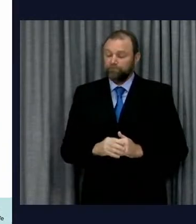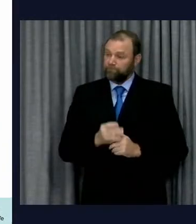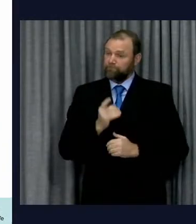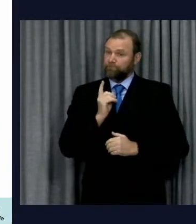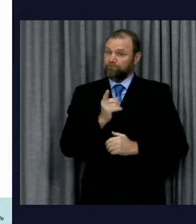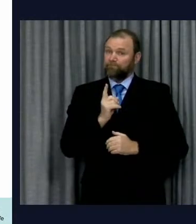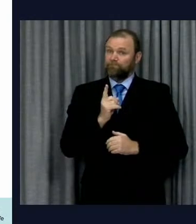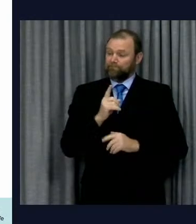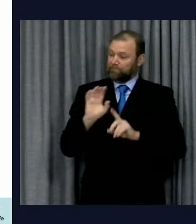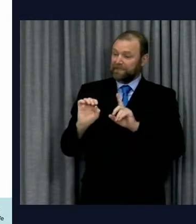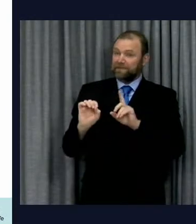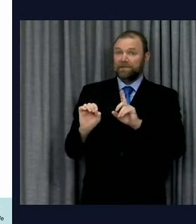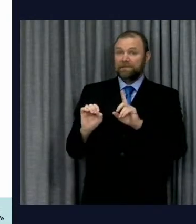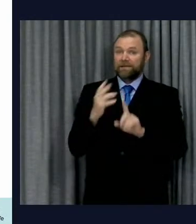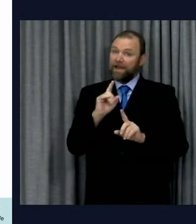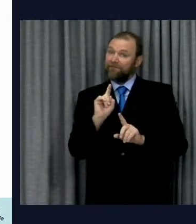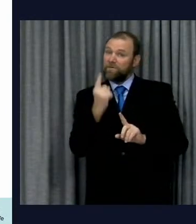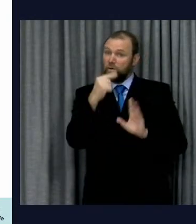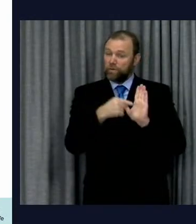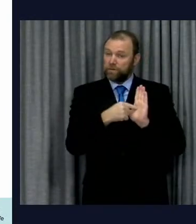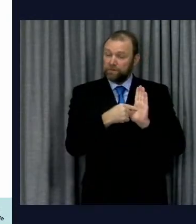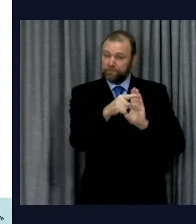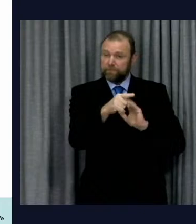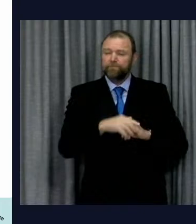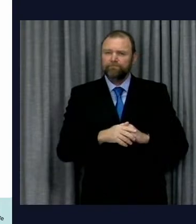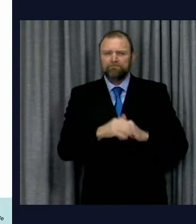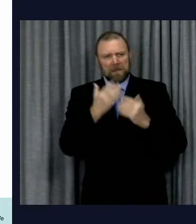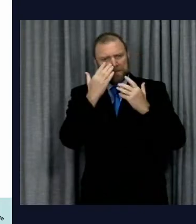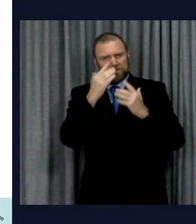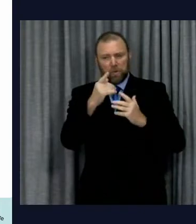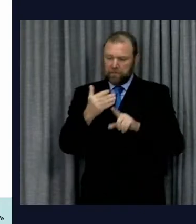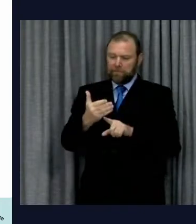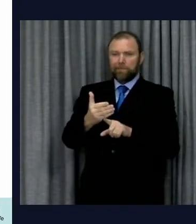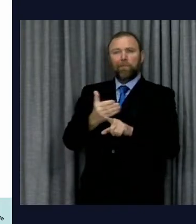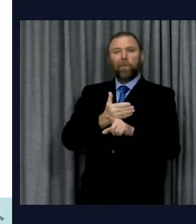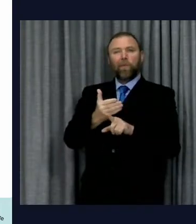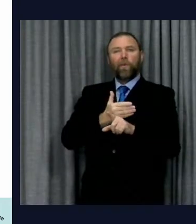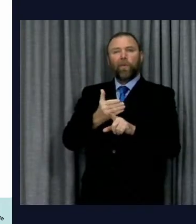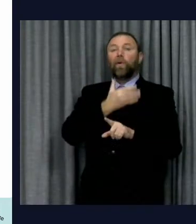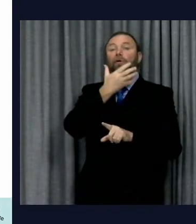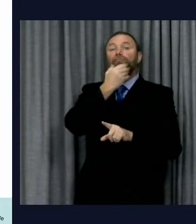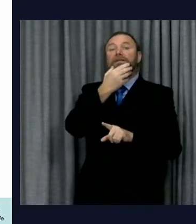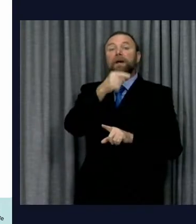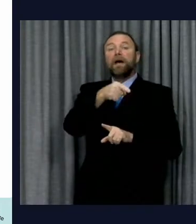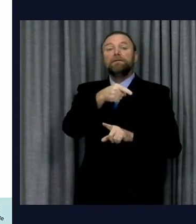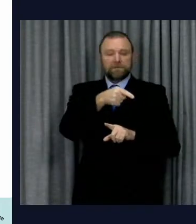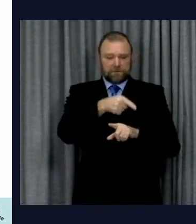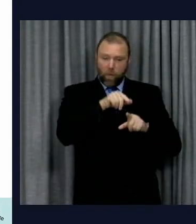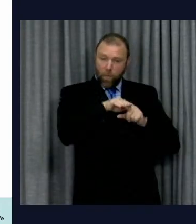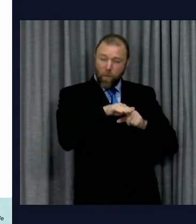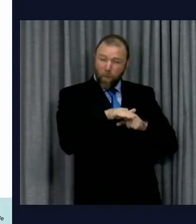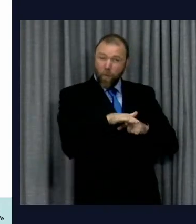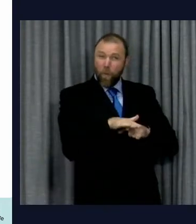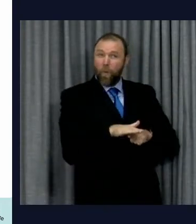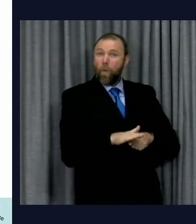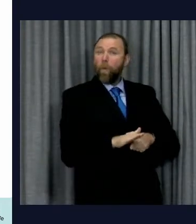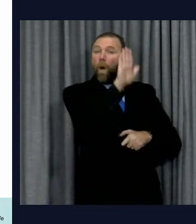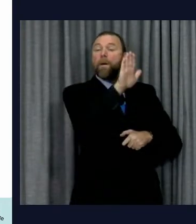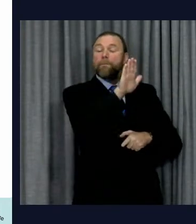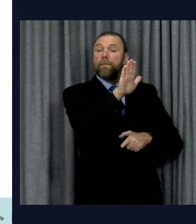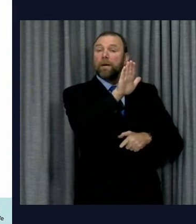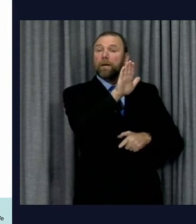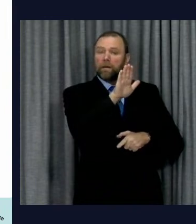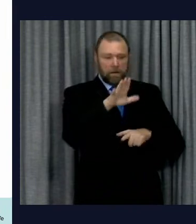Here is the slide that shows just how quickly the cases of coronavirus rose in